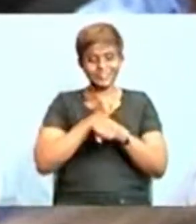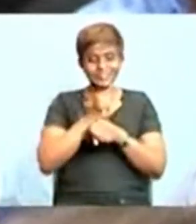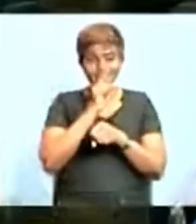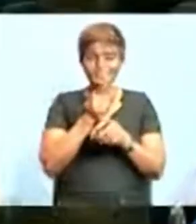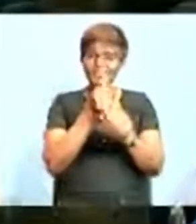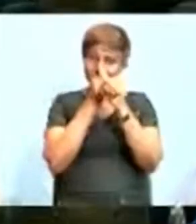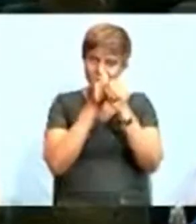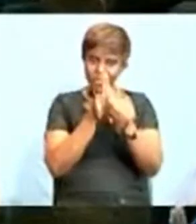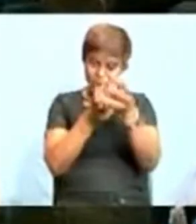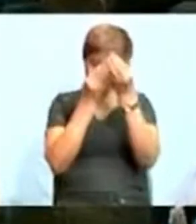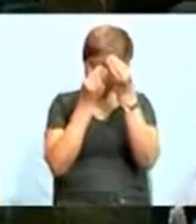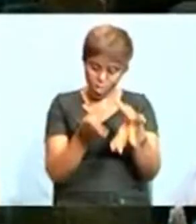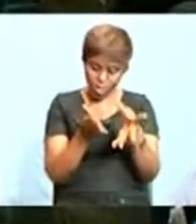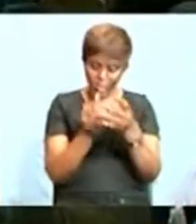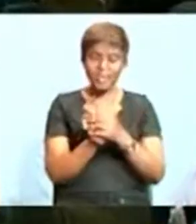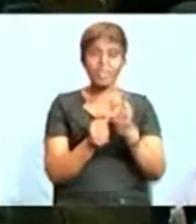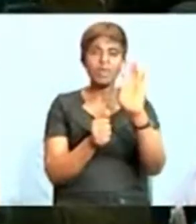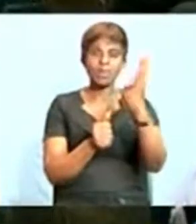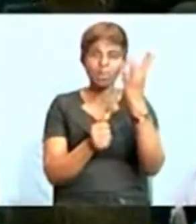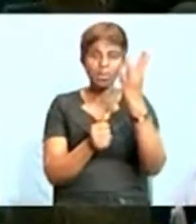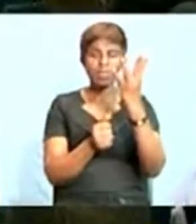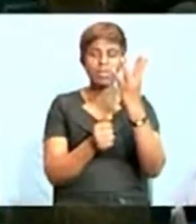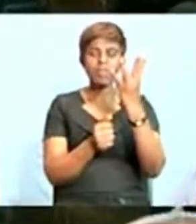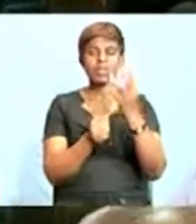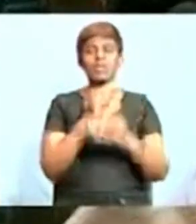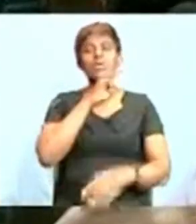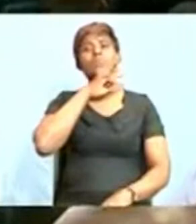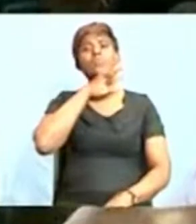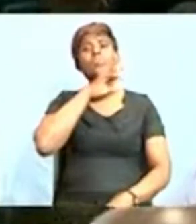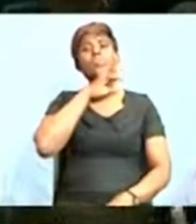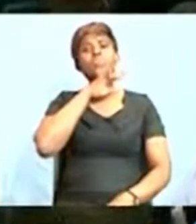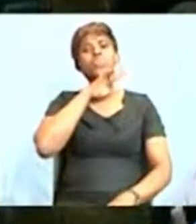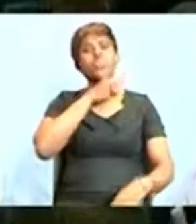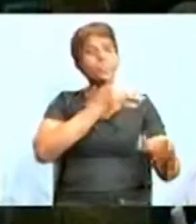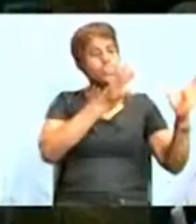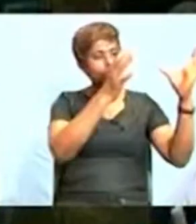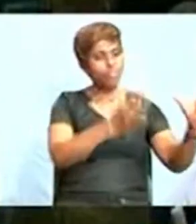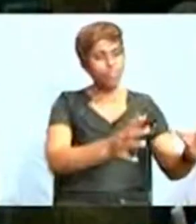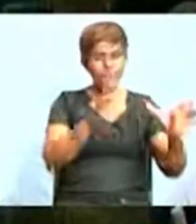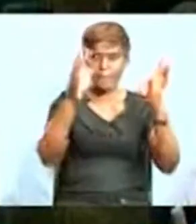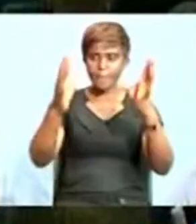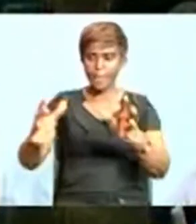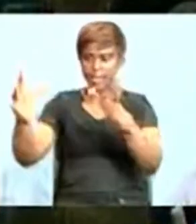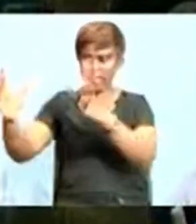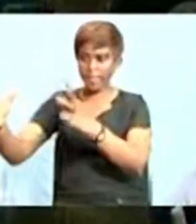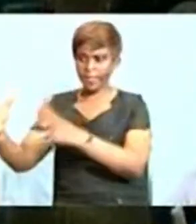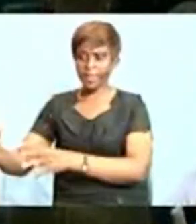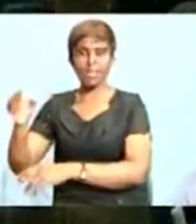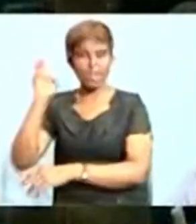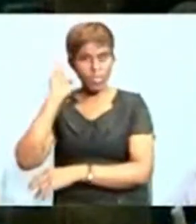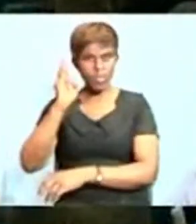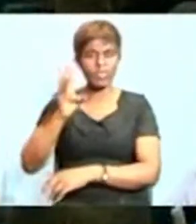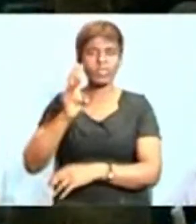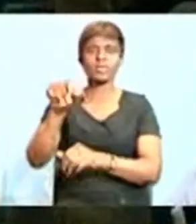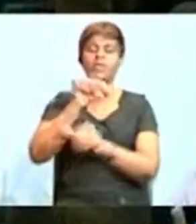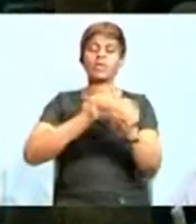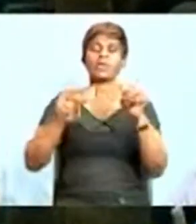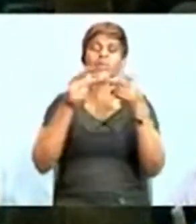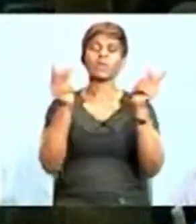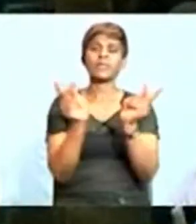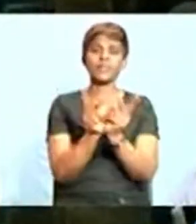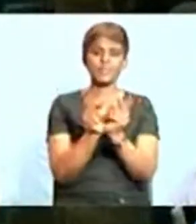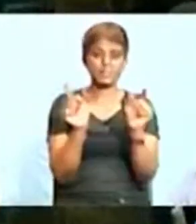comply. 4. Litter bins will be strategically placed around the premises.